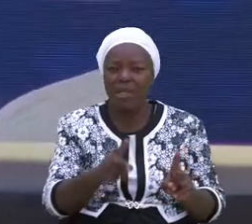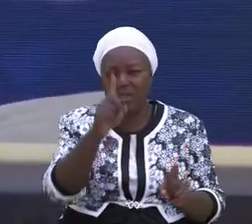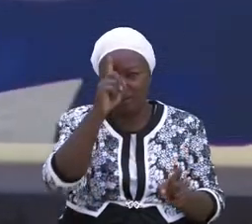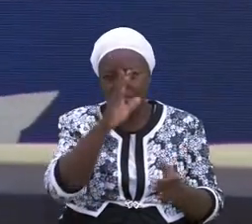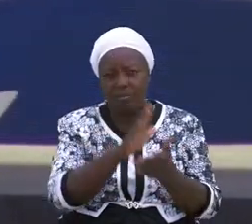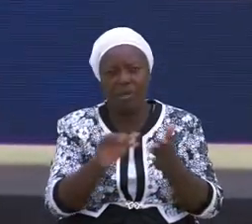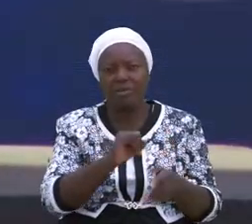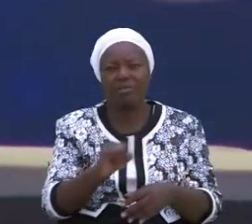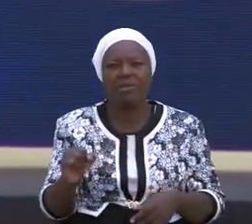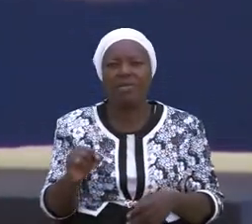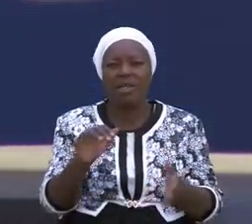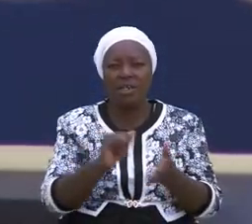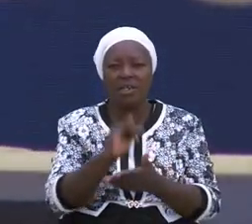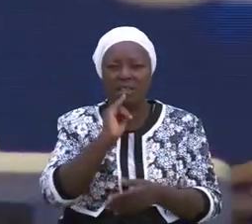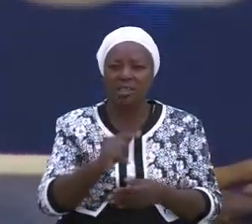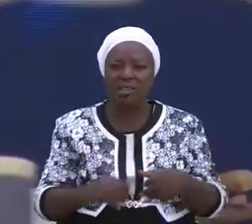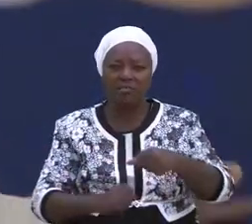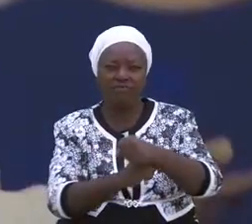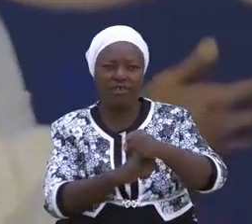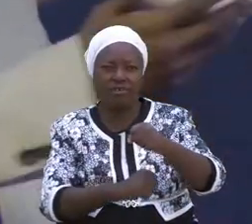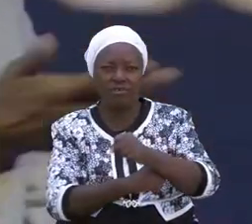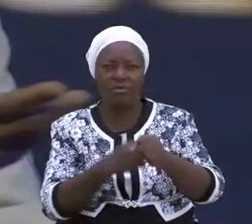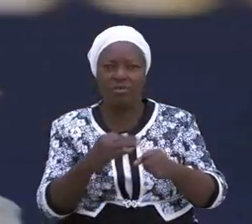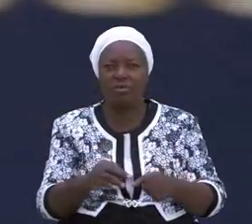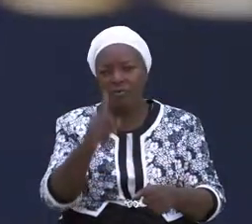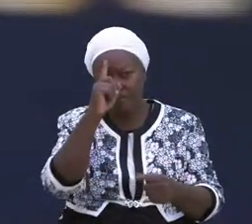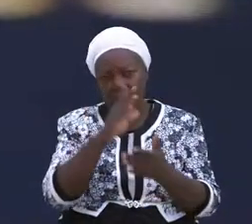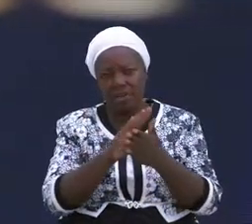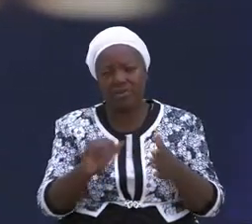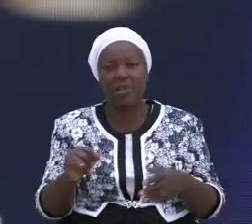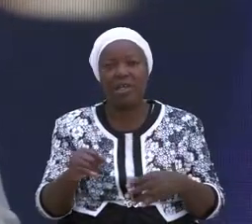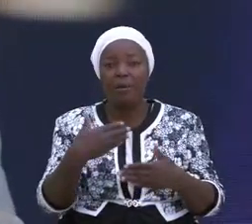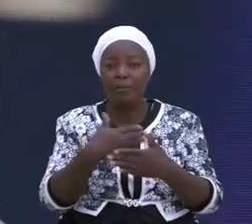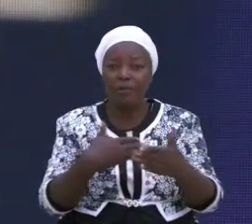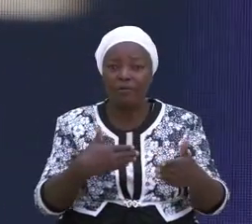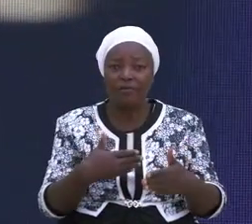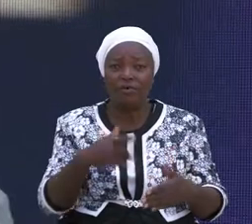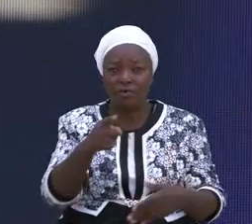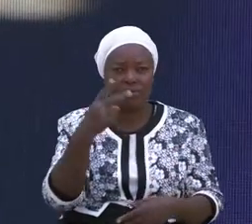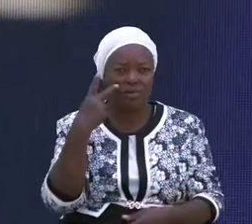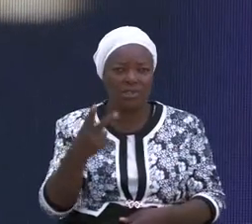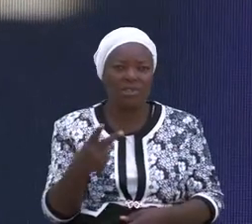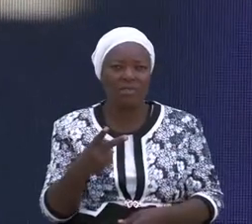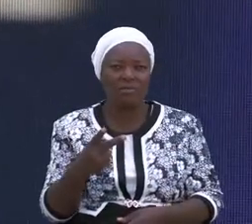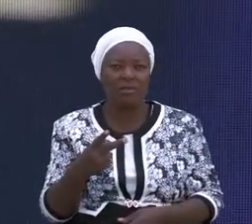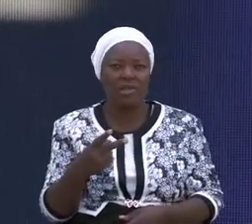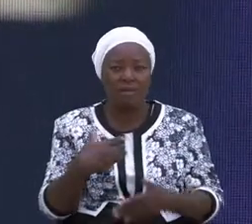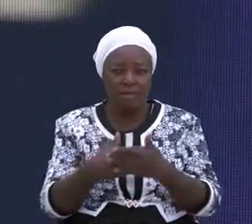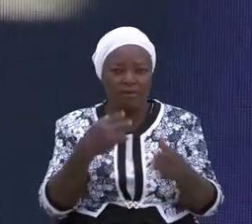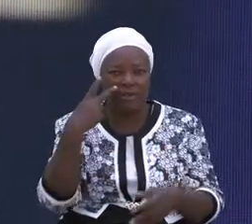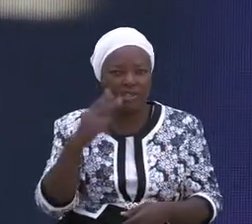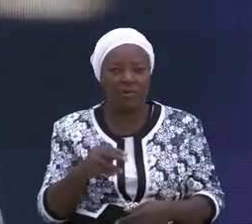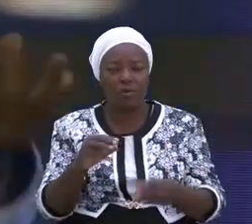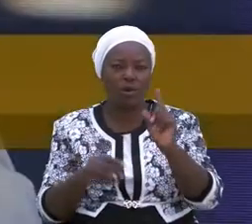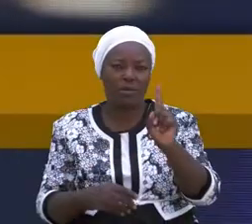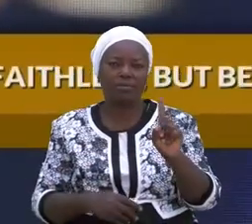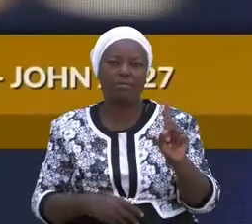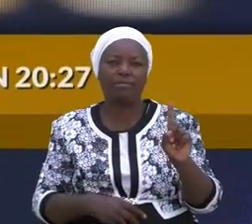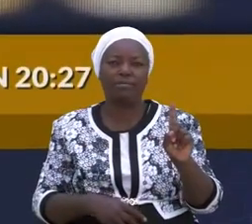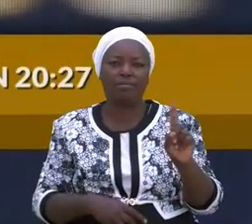the bedrock of believing before you see, before seeing. One, be